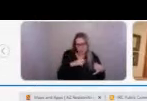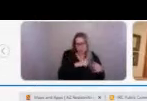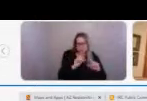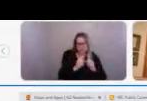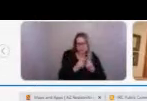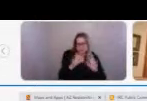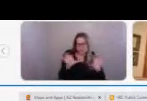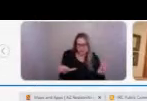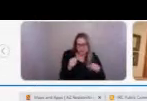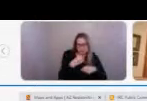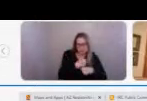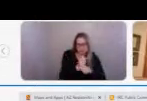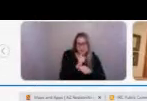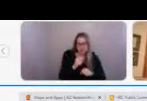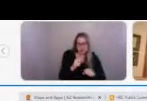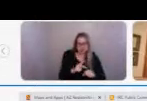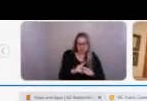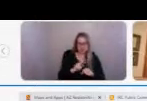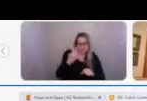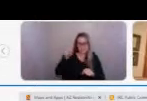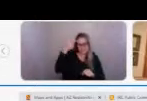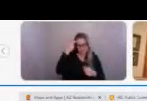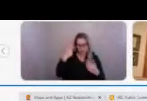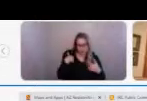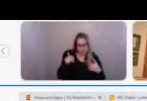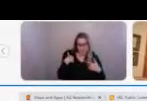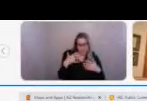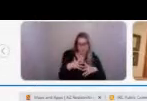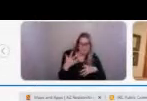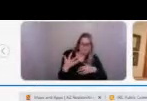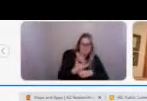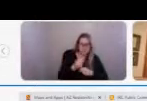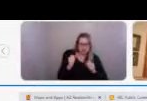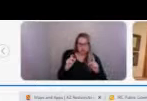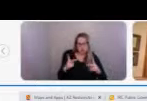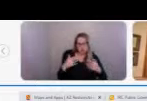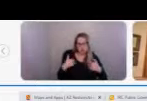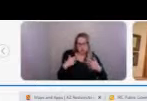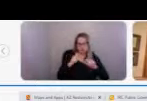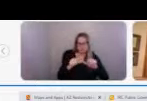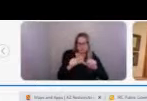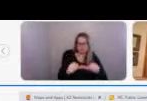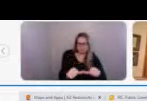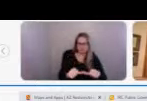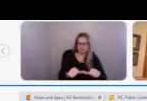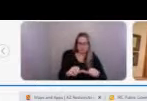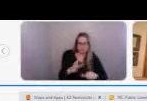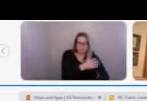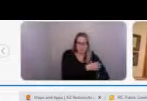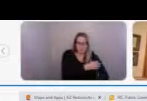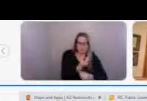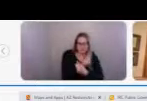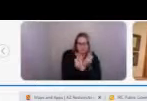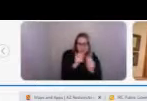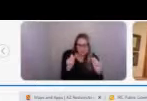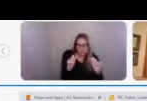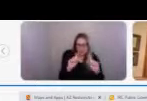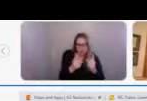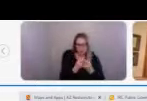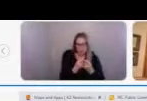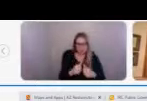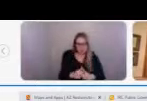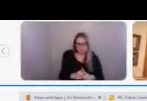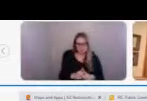did so to ensure their party had the best chance to retain power they created many safe districts uh as they could districts where their party